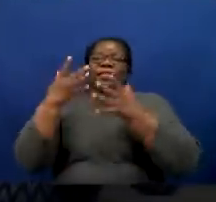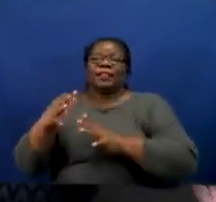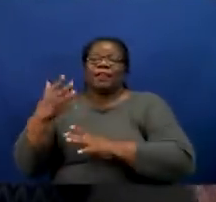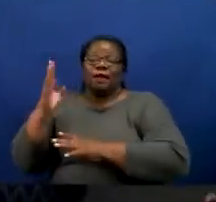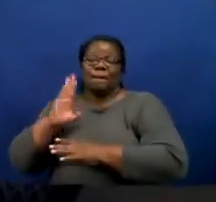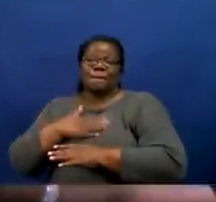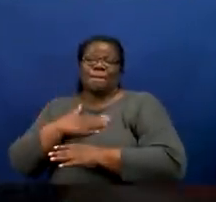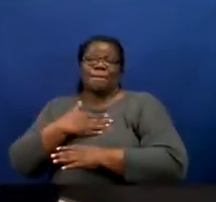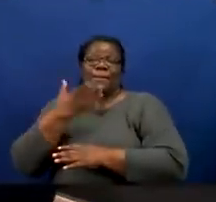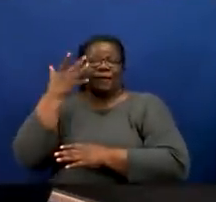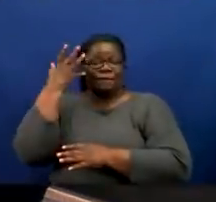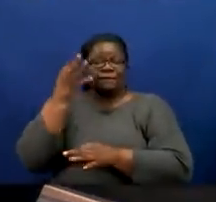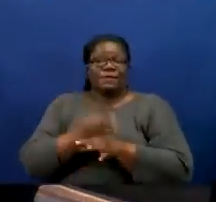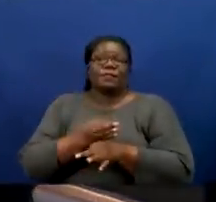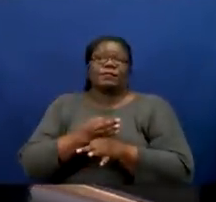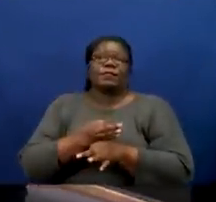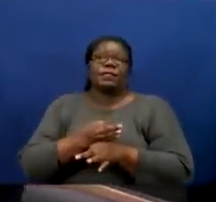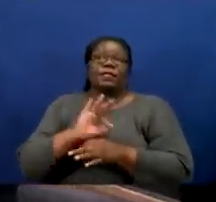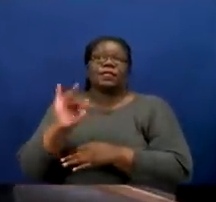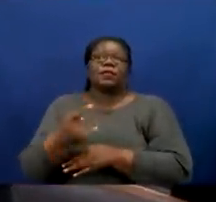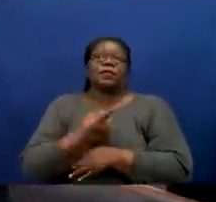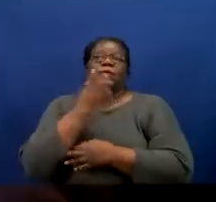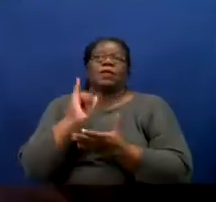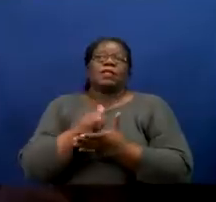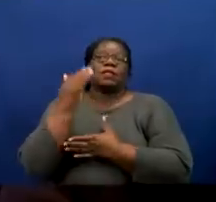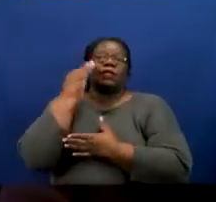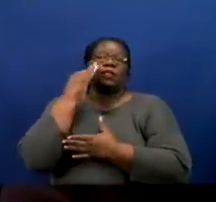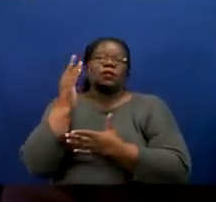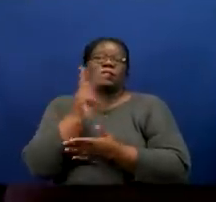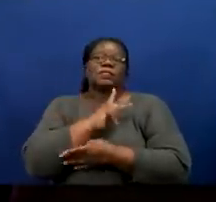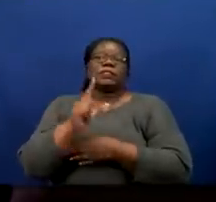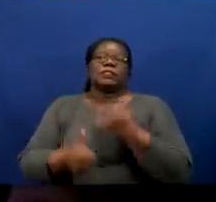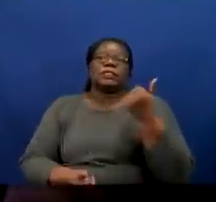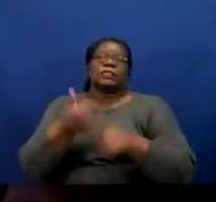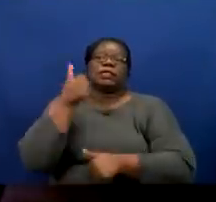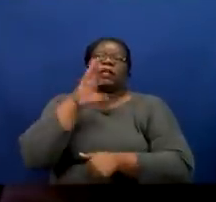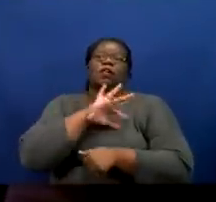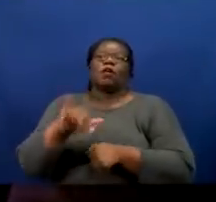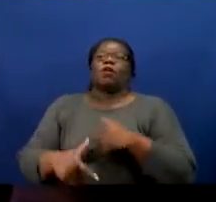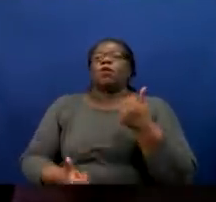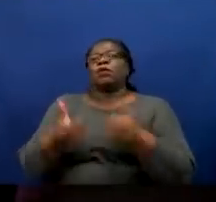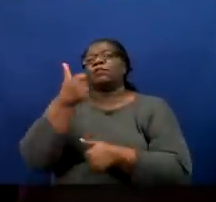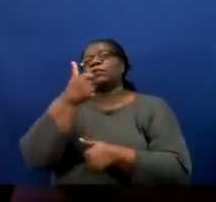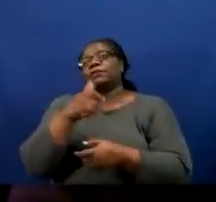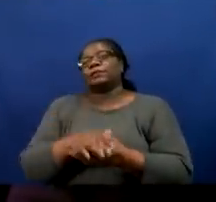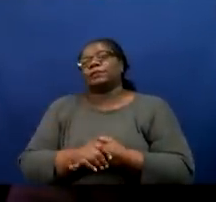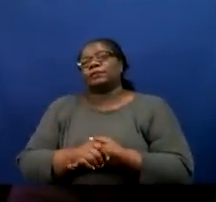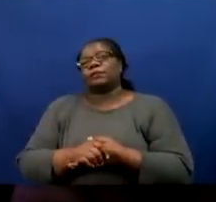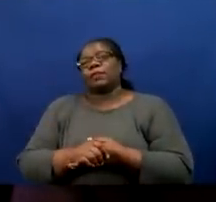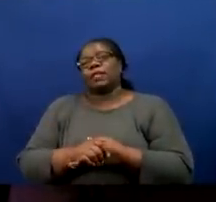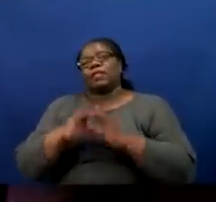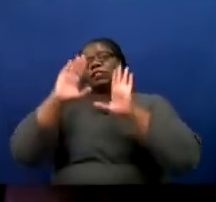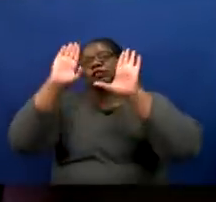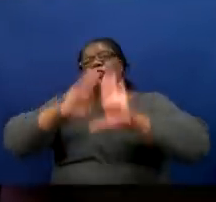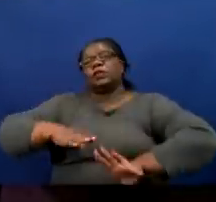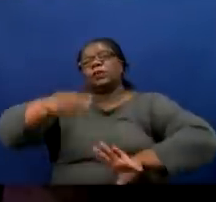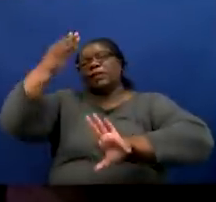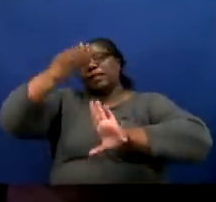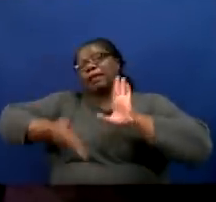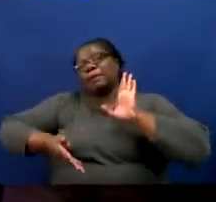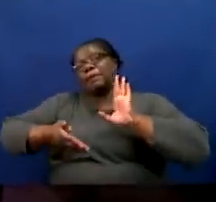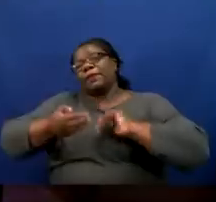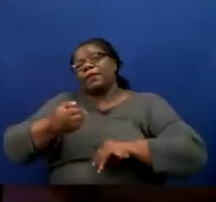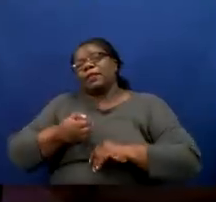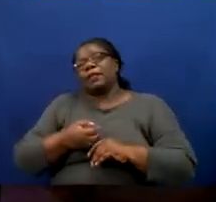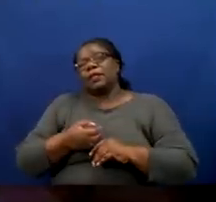is there anybody who knows he is King of Kings and he is Lord of Lords? He's the great I Am.